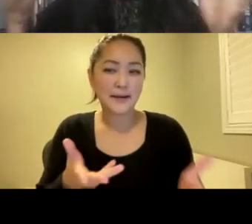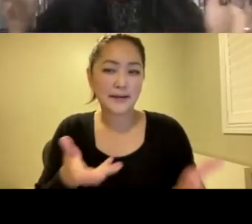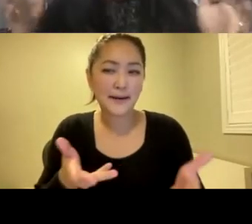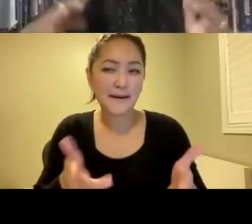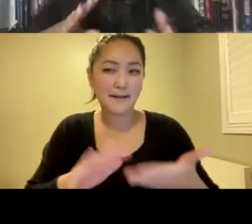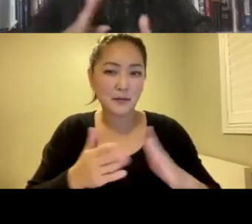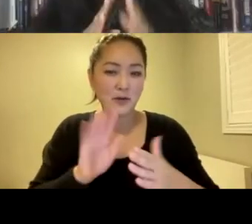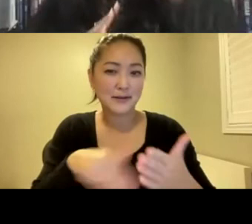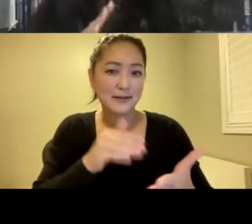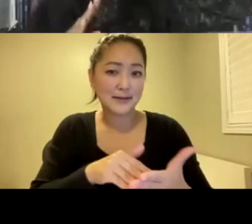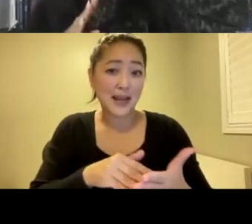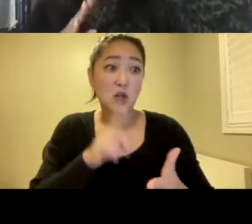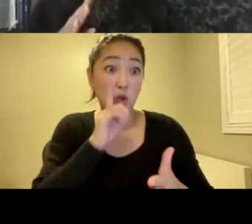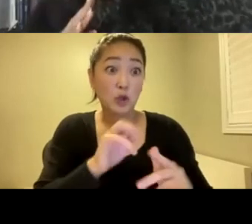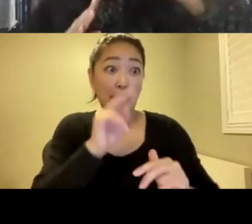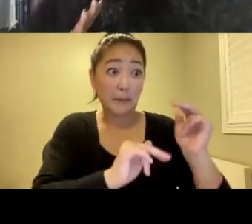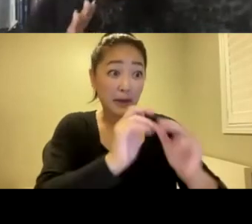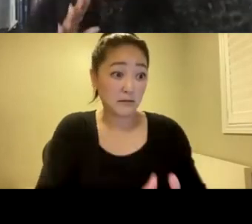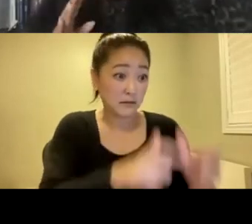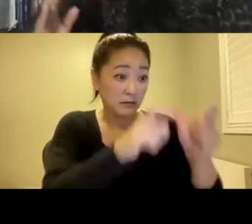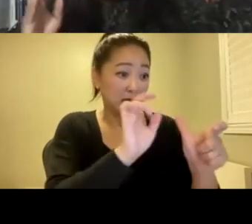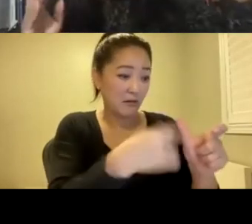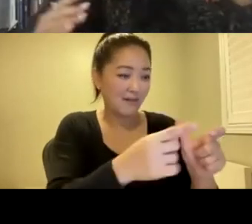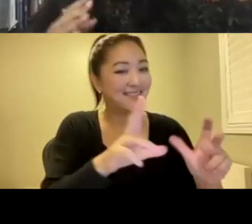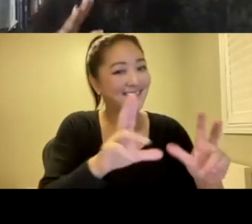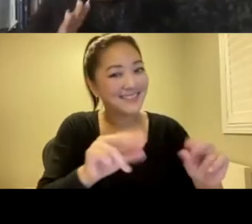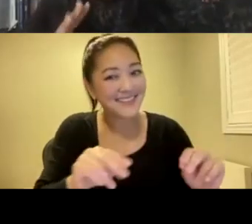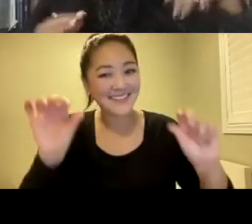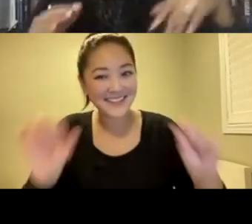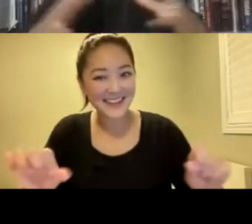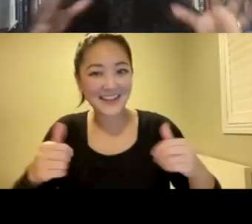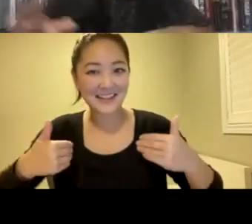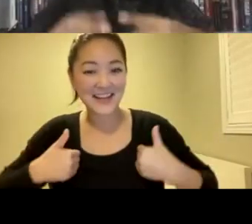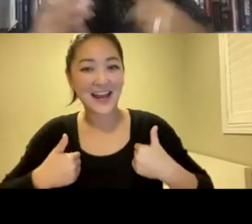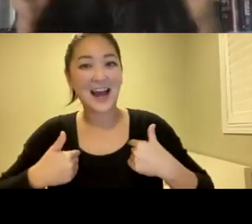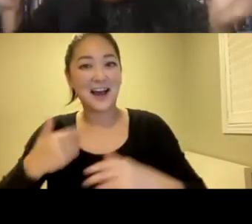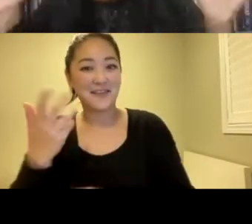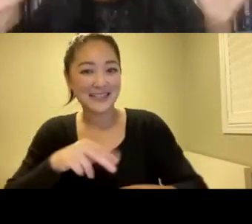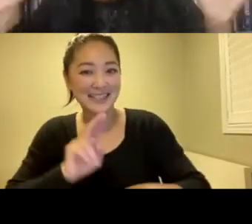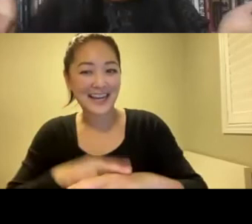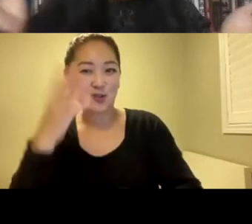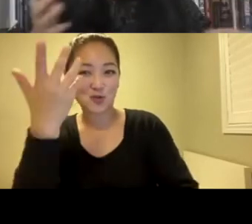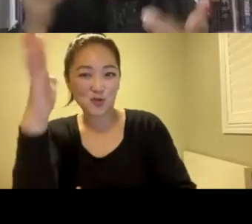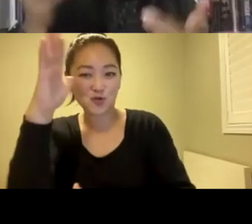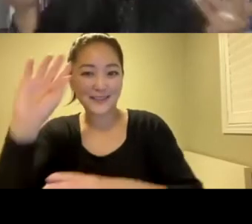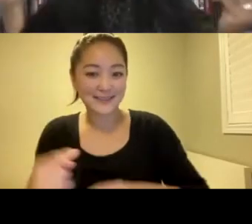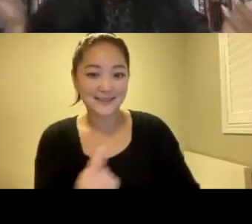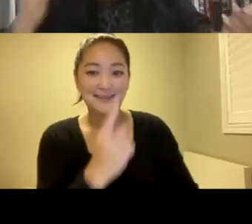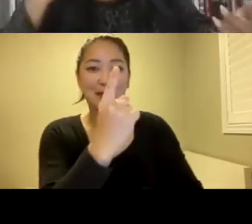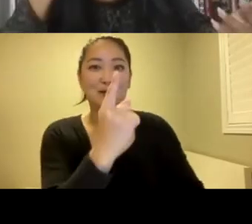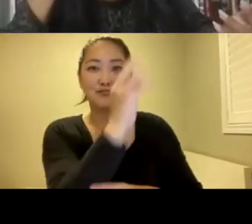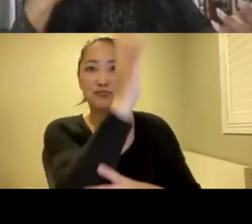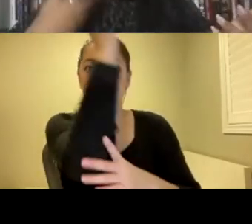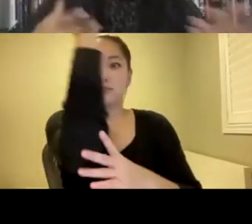and look like. So like the trees grow out through the roof and the ceiling, like you know, like there's a rainforest